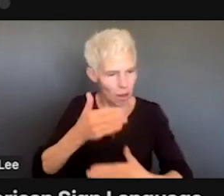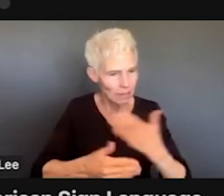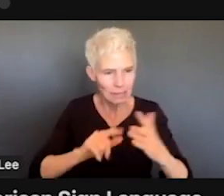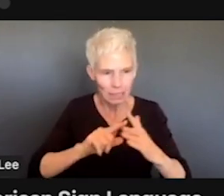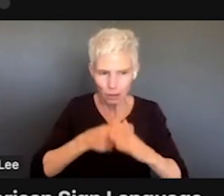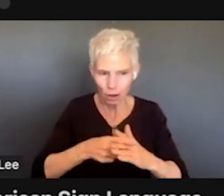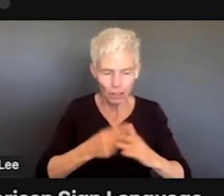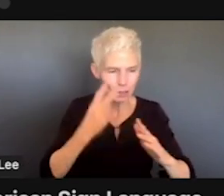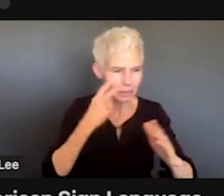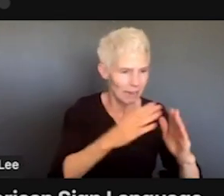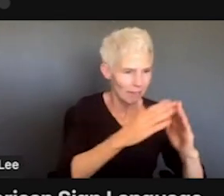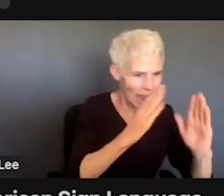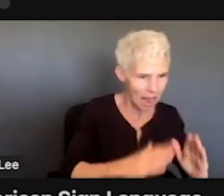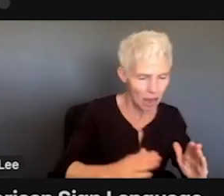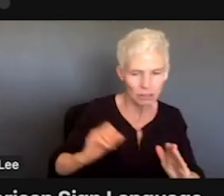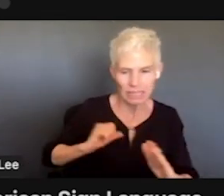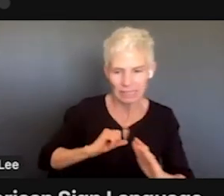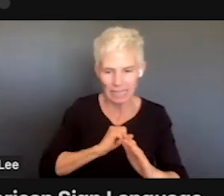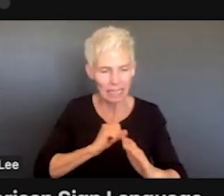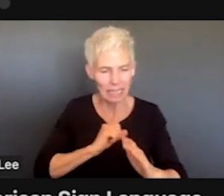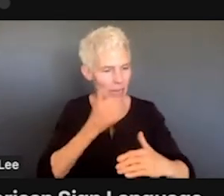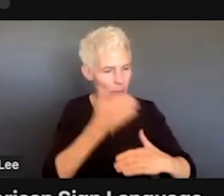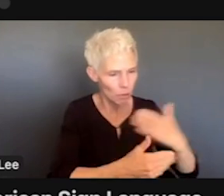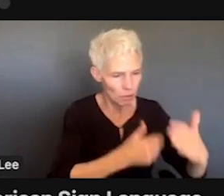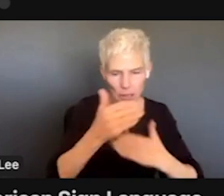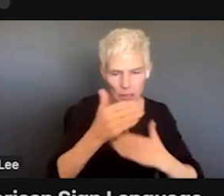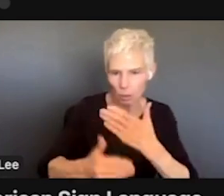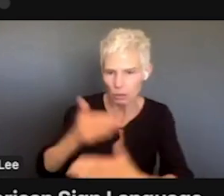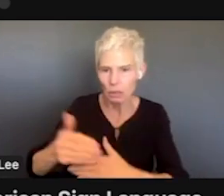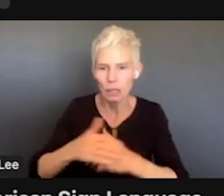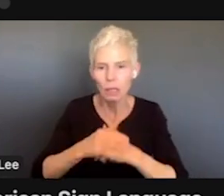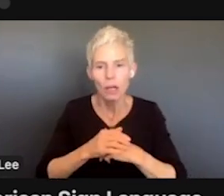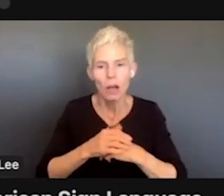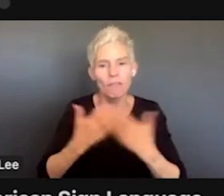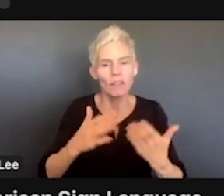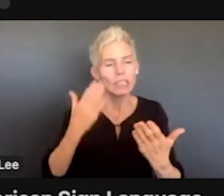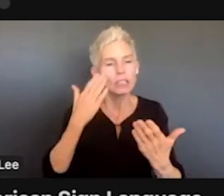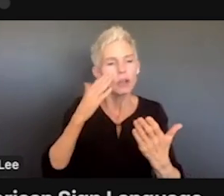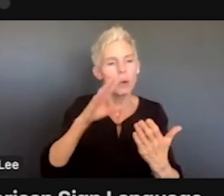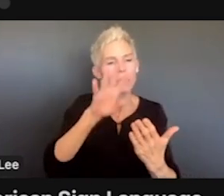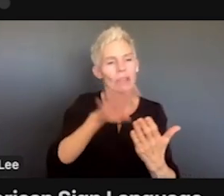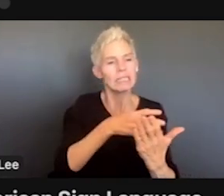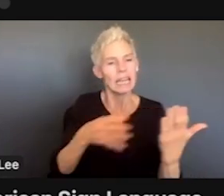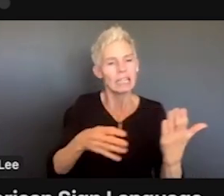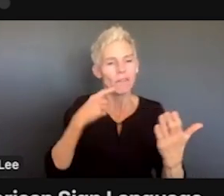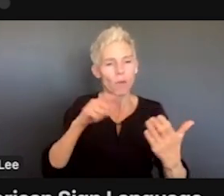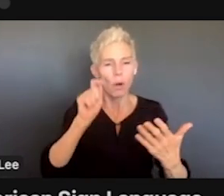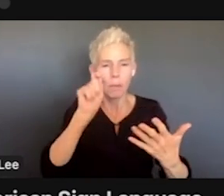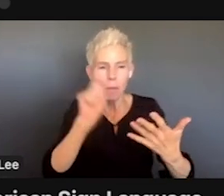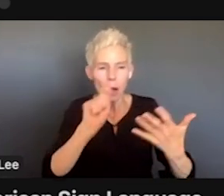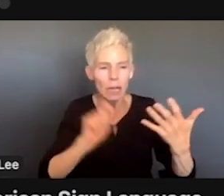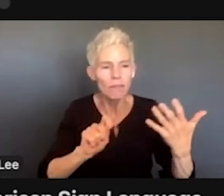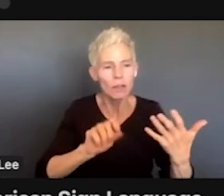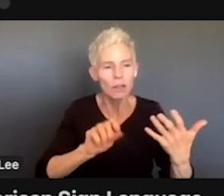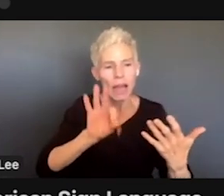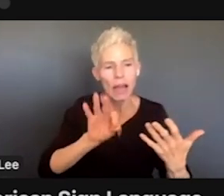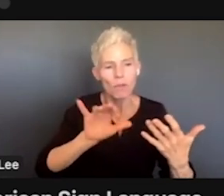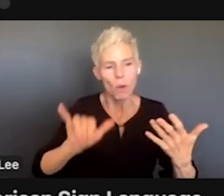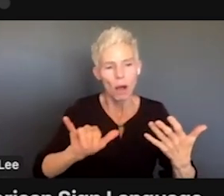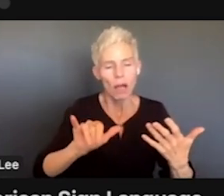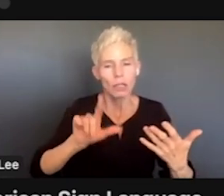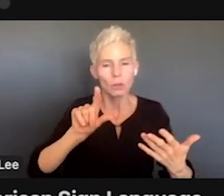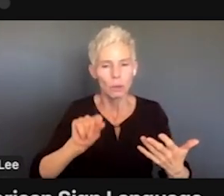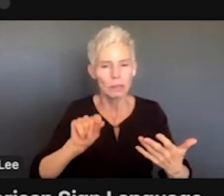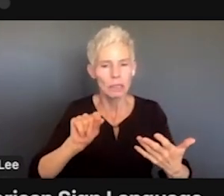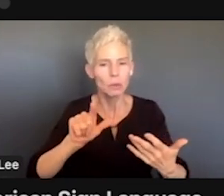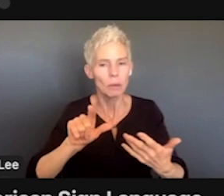House and Senate, and we have gotten indication of the schedule for markups for the FY26 Labor, Health and Human